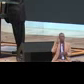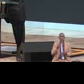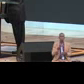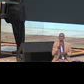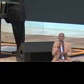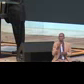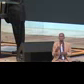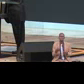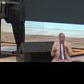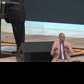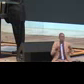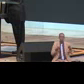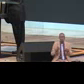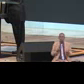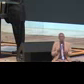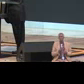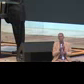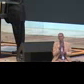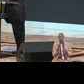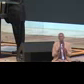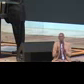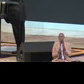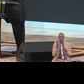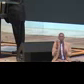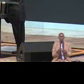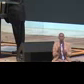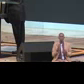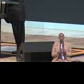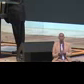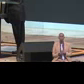Satan will not have dominion over us.